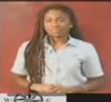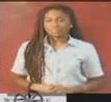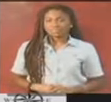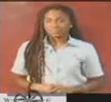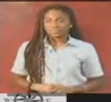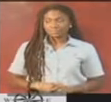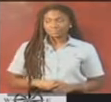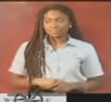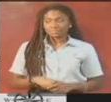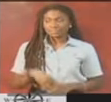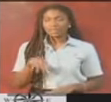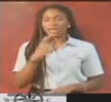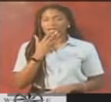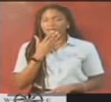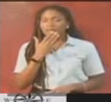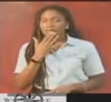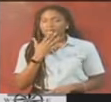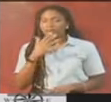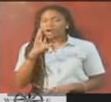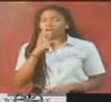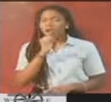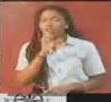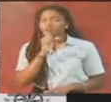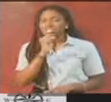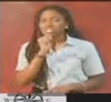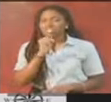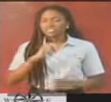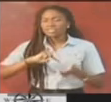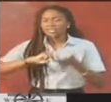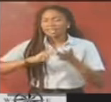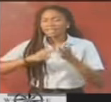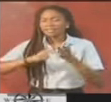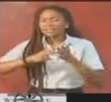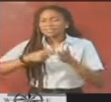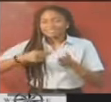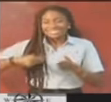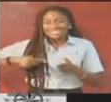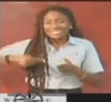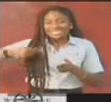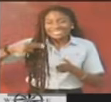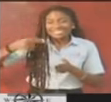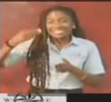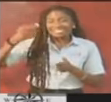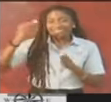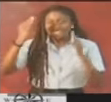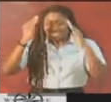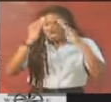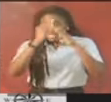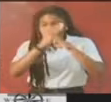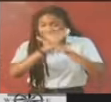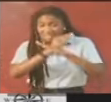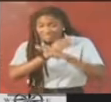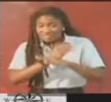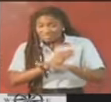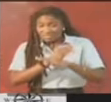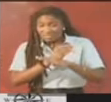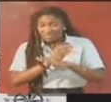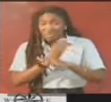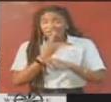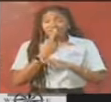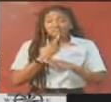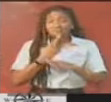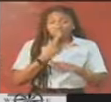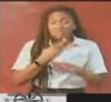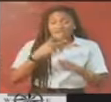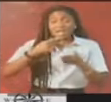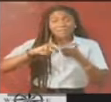of cases are represented in the orangish color, ranging from light orange to darkish, more reddish orange. And we know that